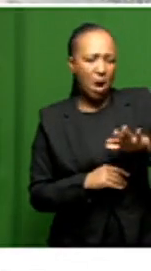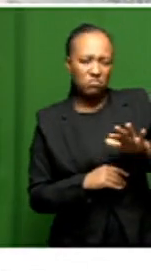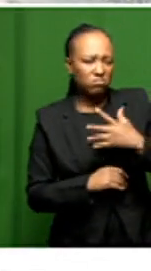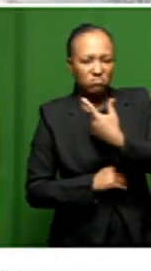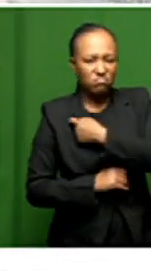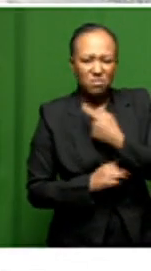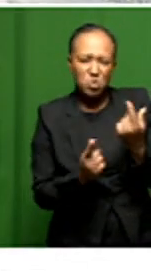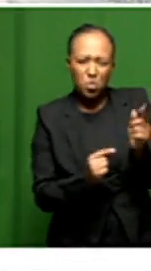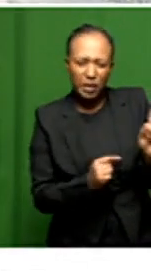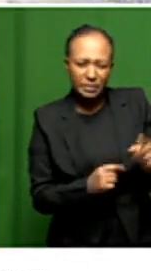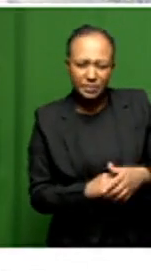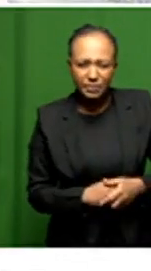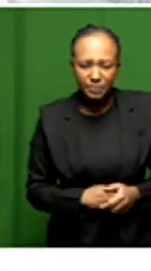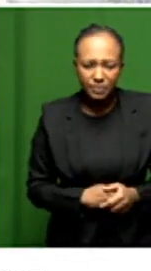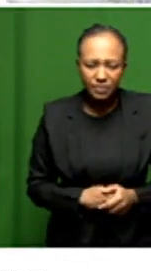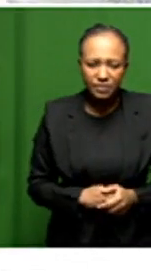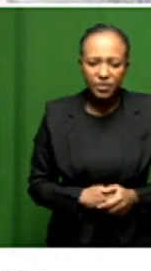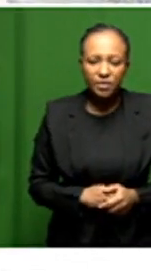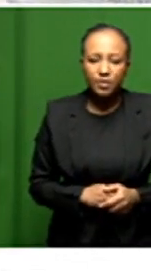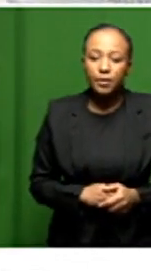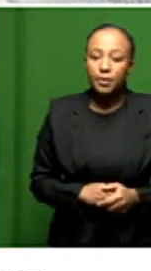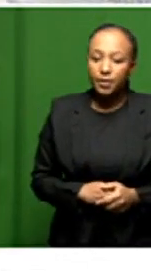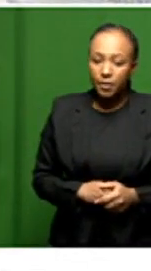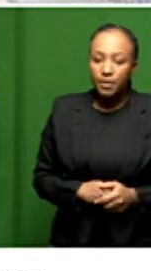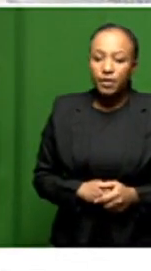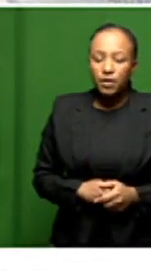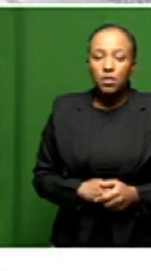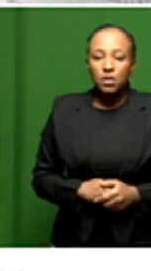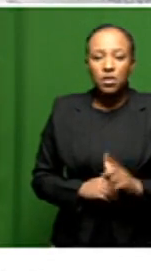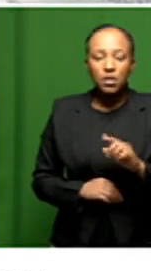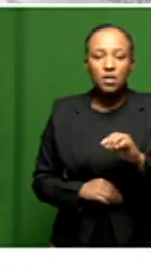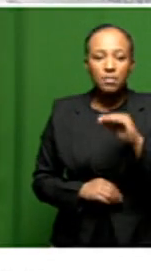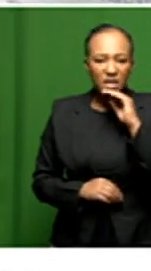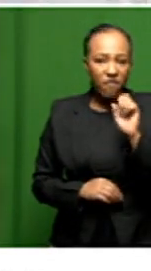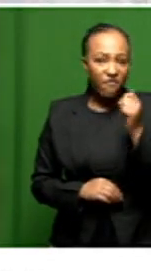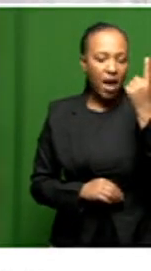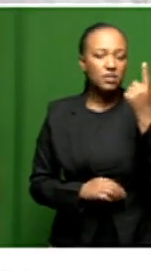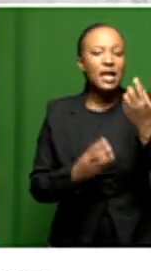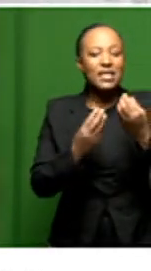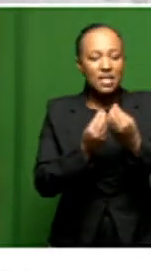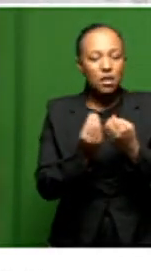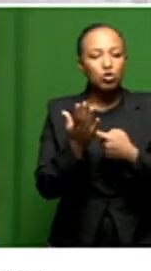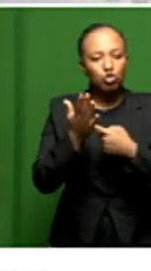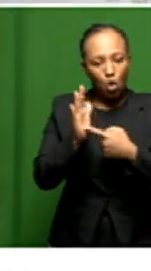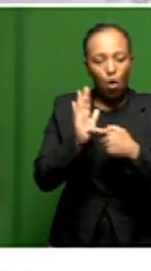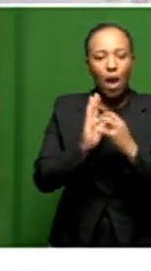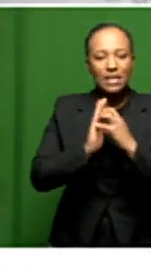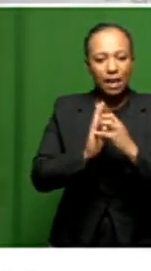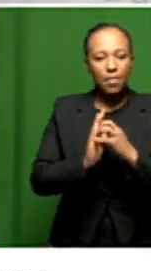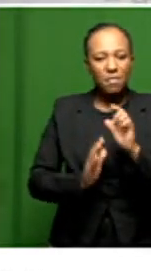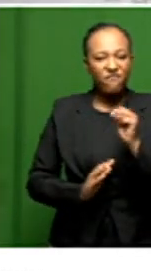do? Yes, well, I guess one of the first things is trying to lead by example and making sure that we